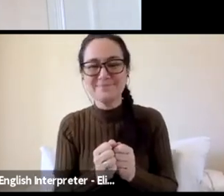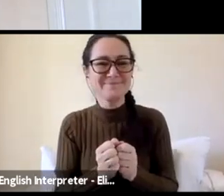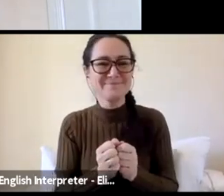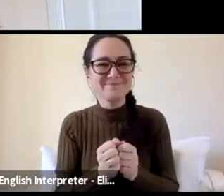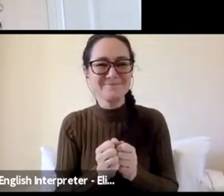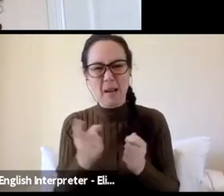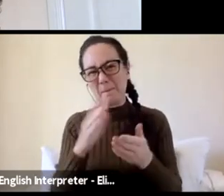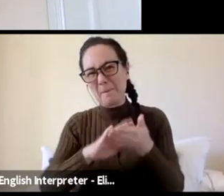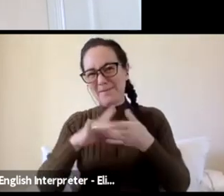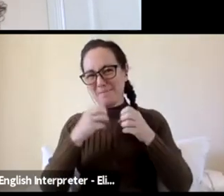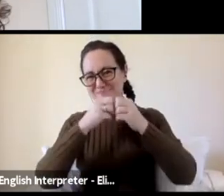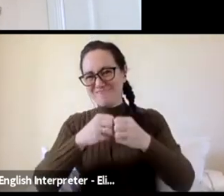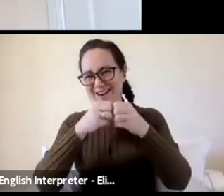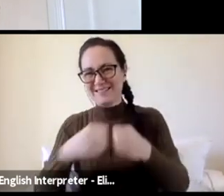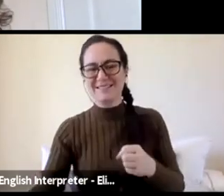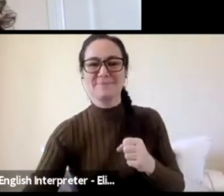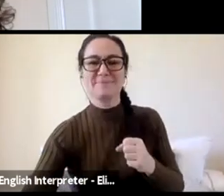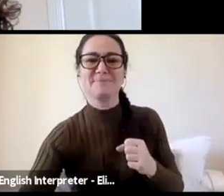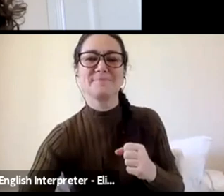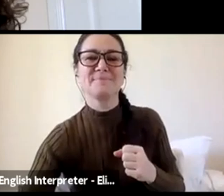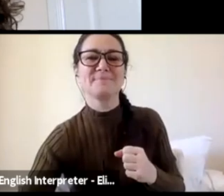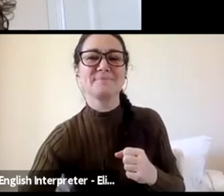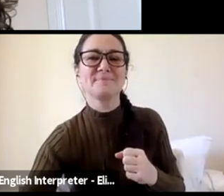little practice session.